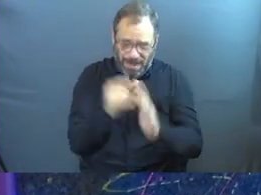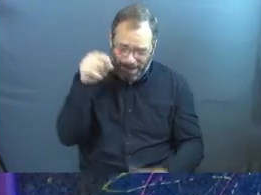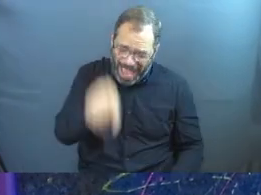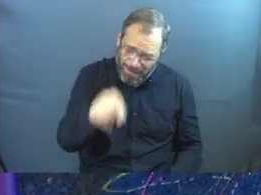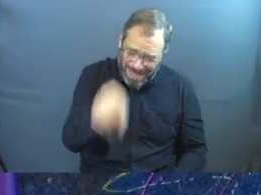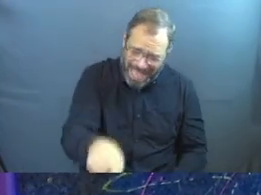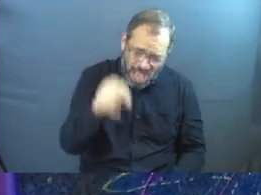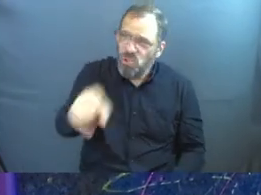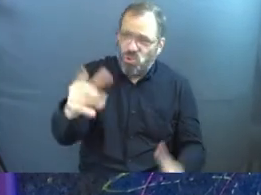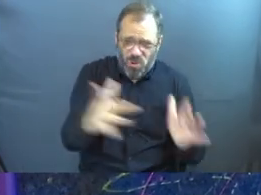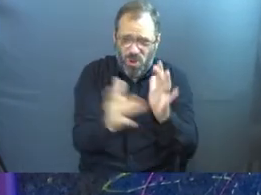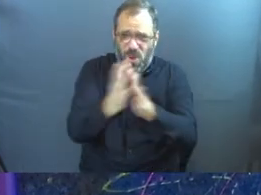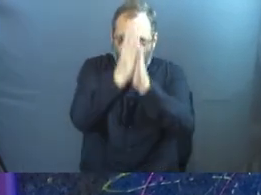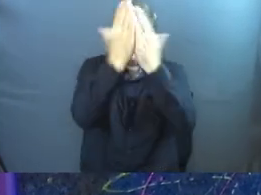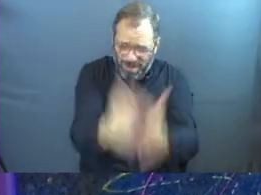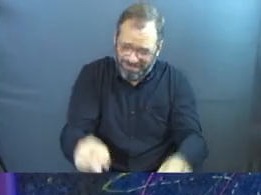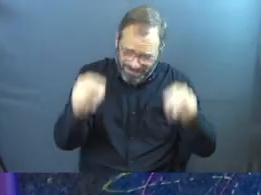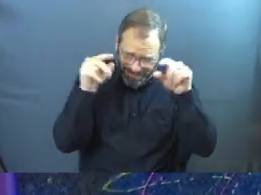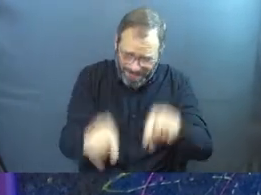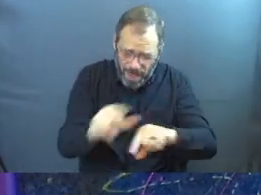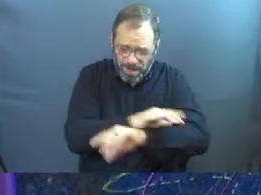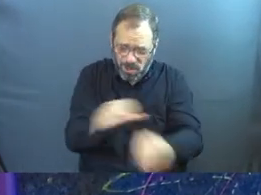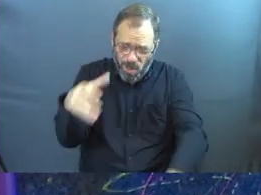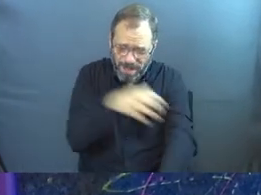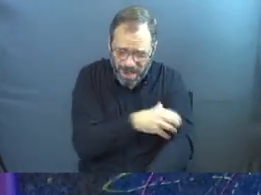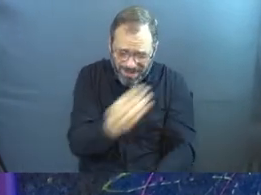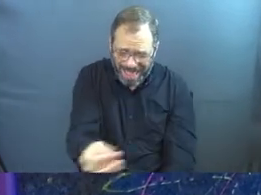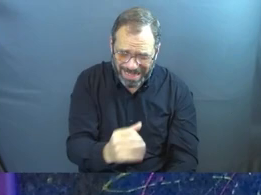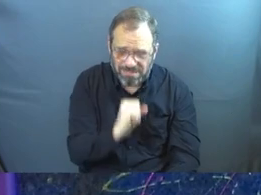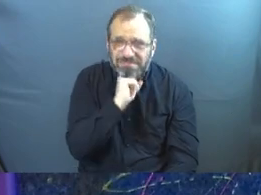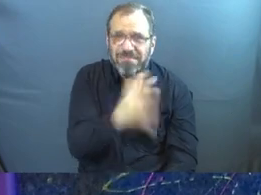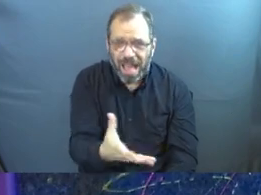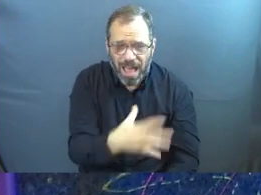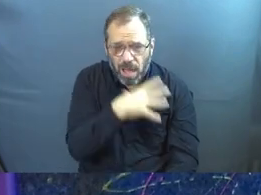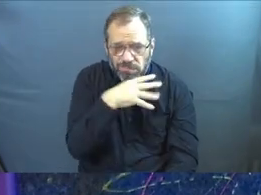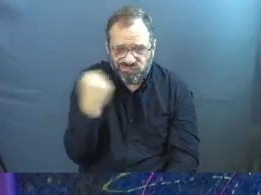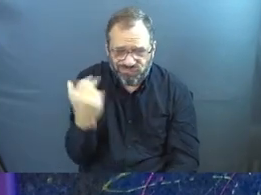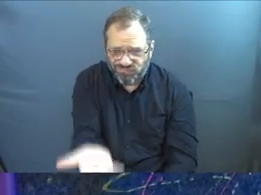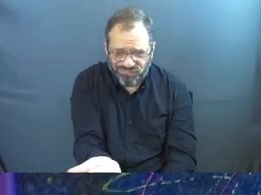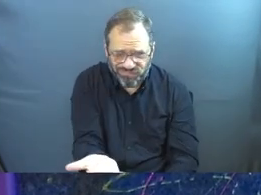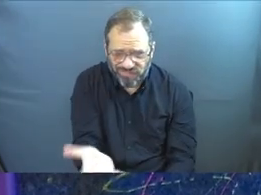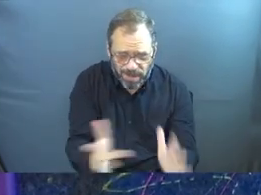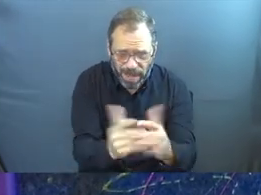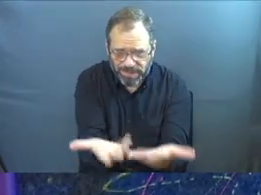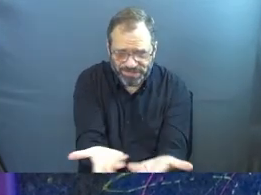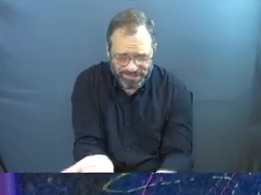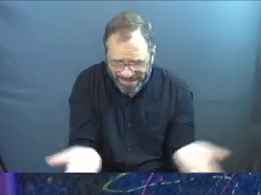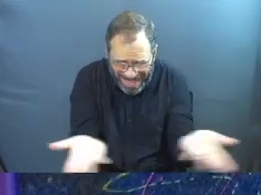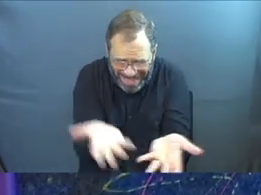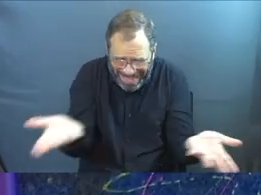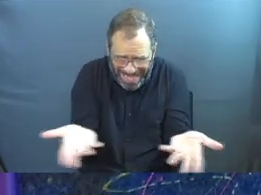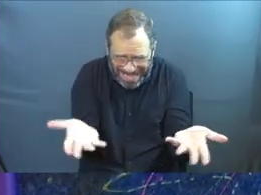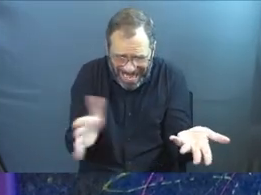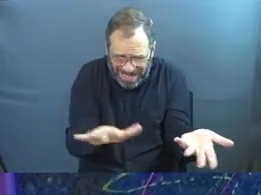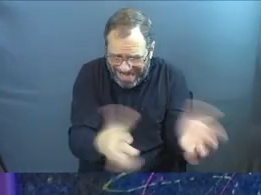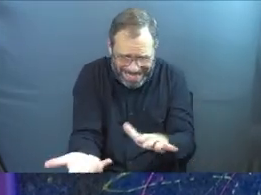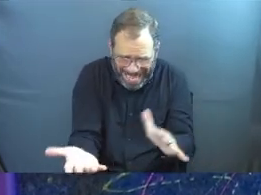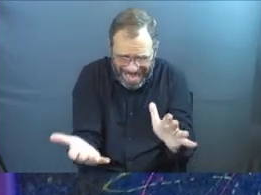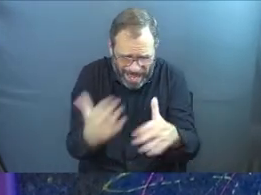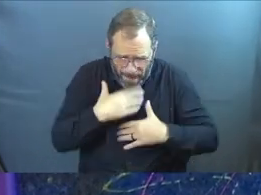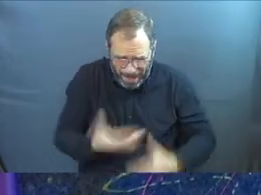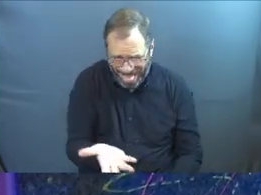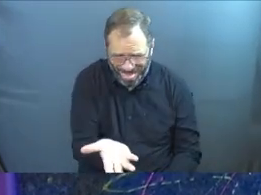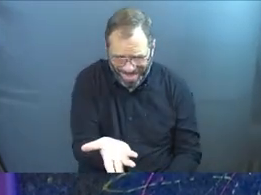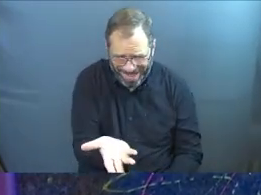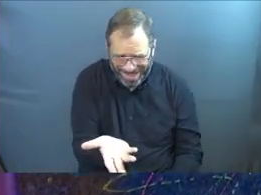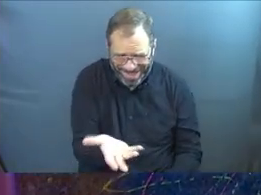Bible's there. You can open it up and look at it, but it's got no power. It's there, but it's got no power. It's like a dead body. You can see the body,